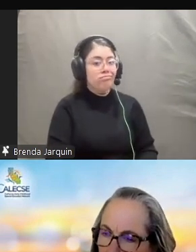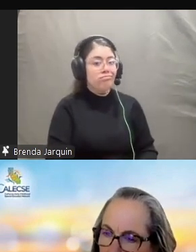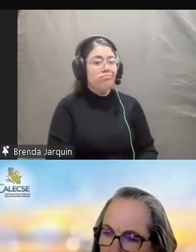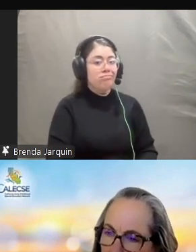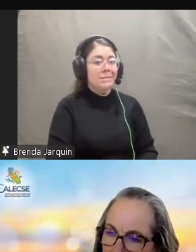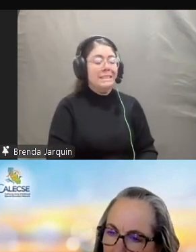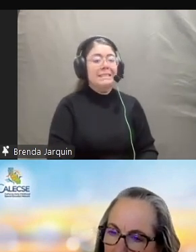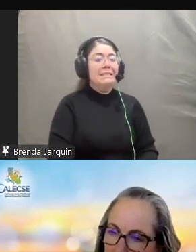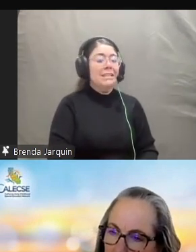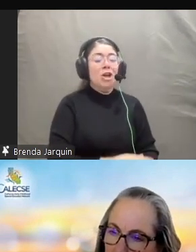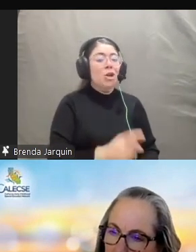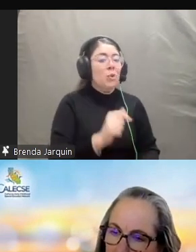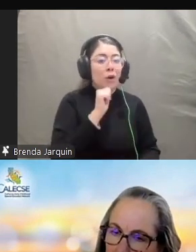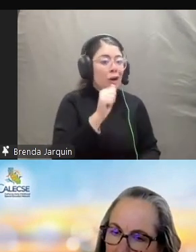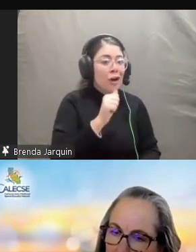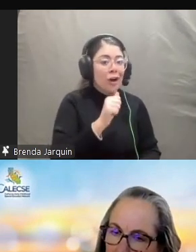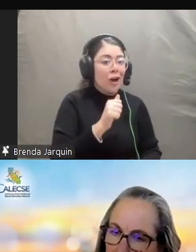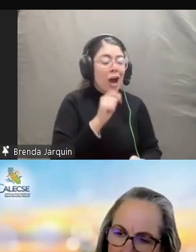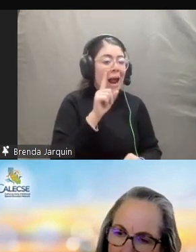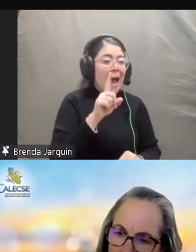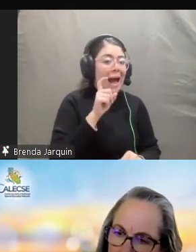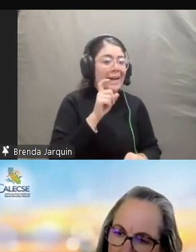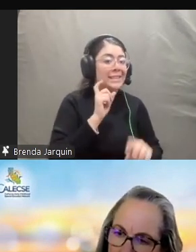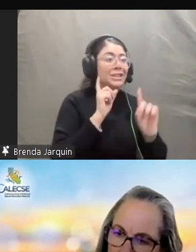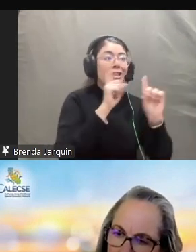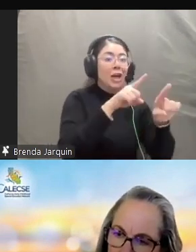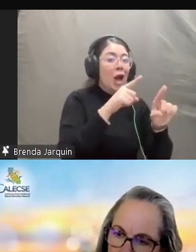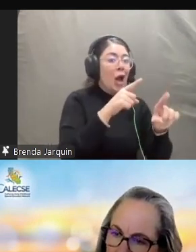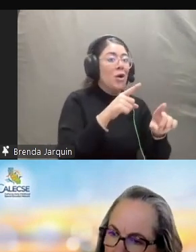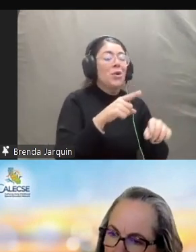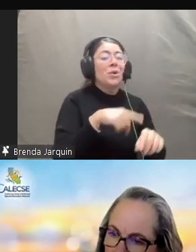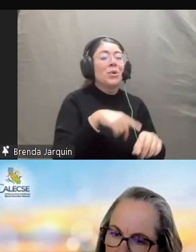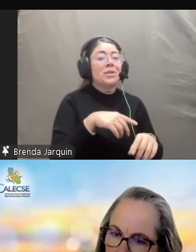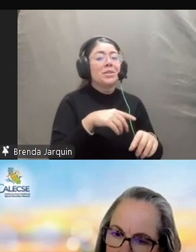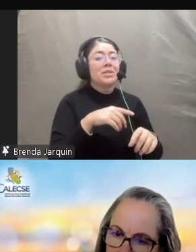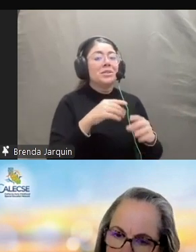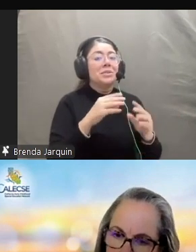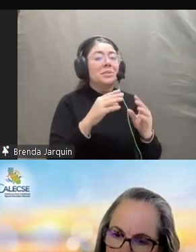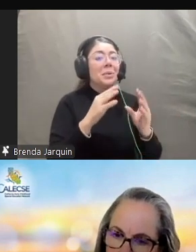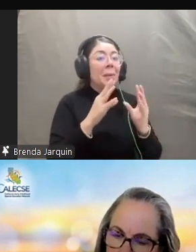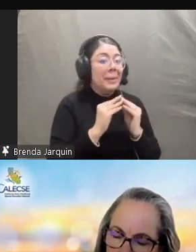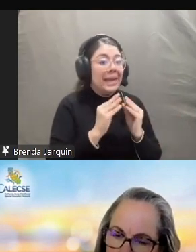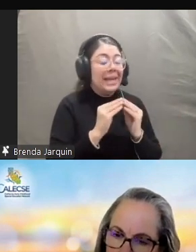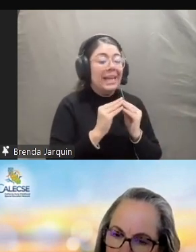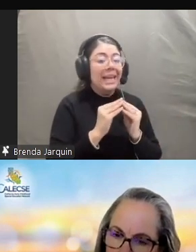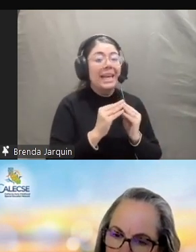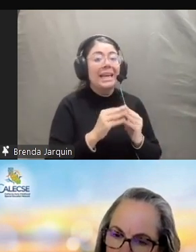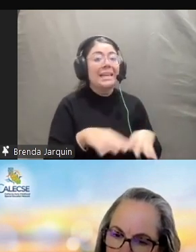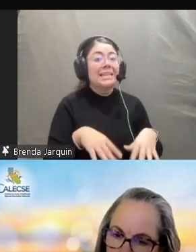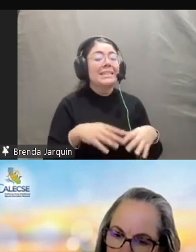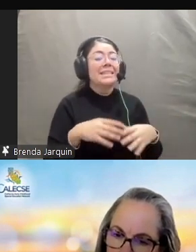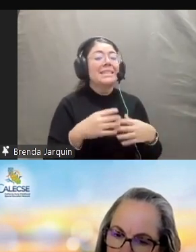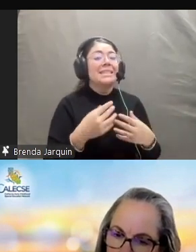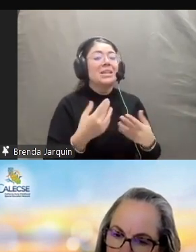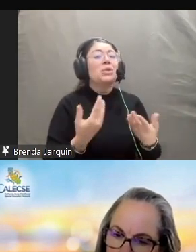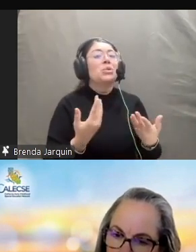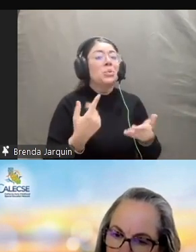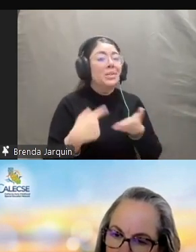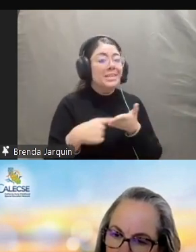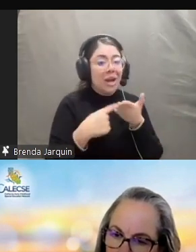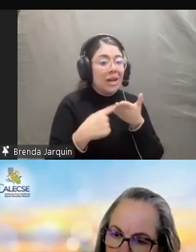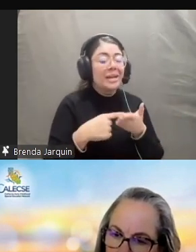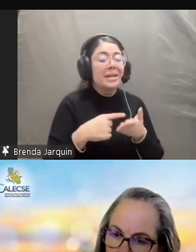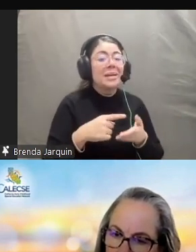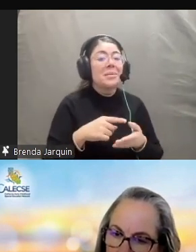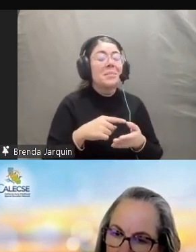of a sudden we got a referral like 3 weeks before their 3rd birthday. We're not talking late referrals to Part C. We're talking they had been in Part C that